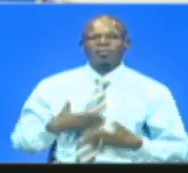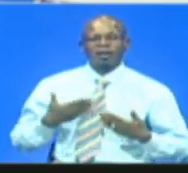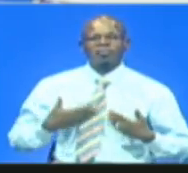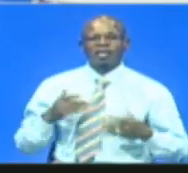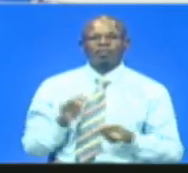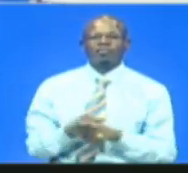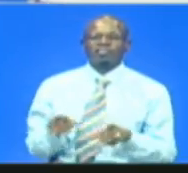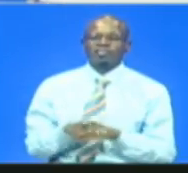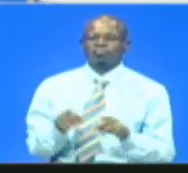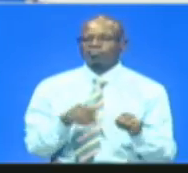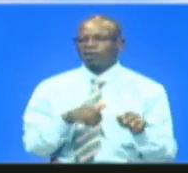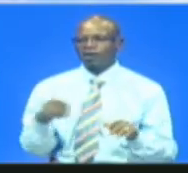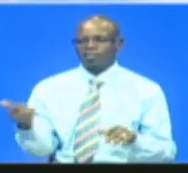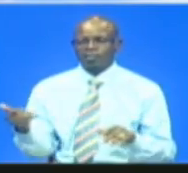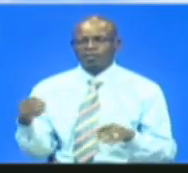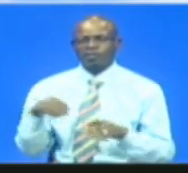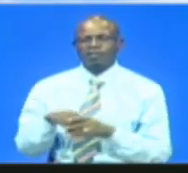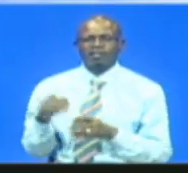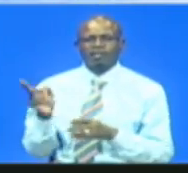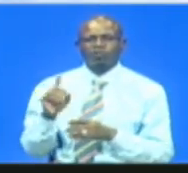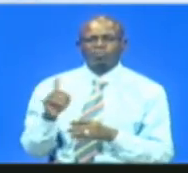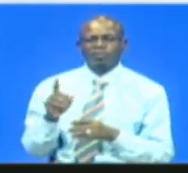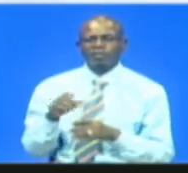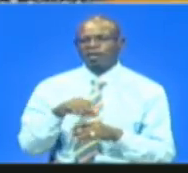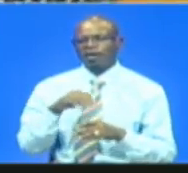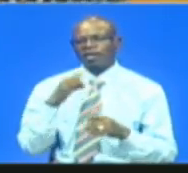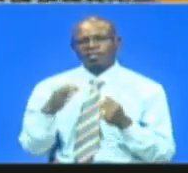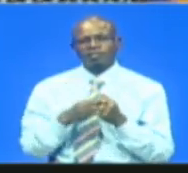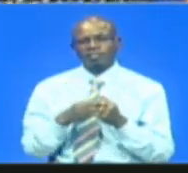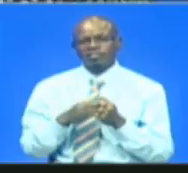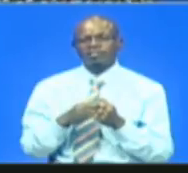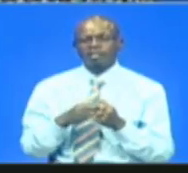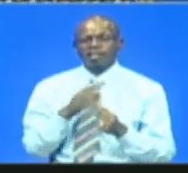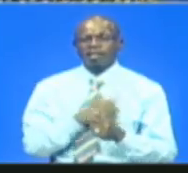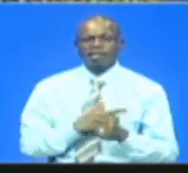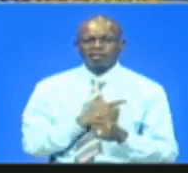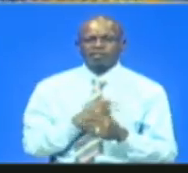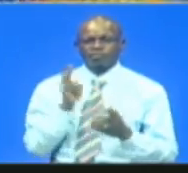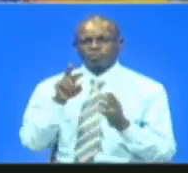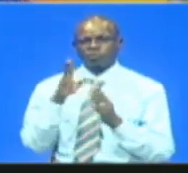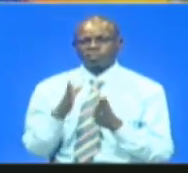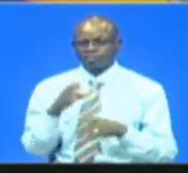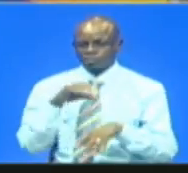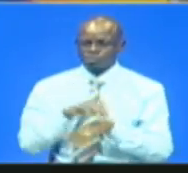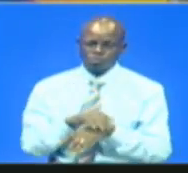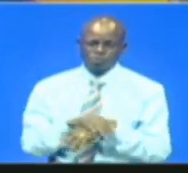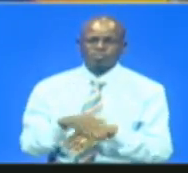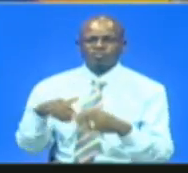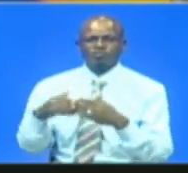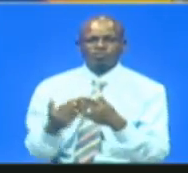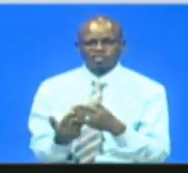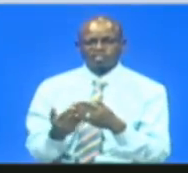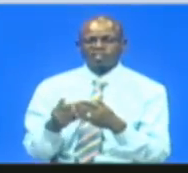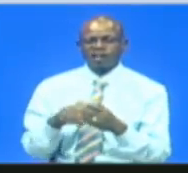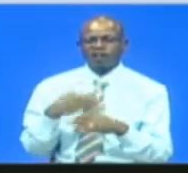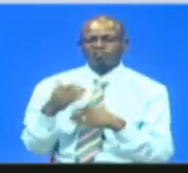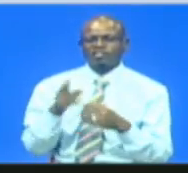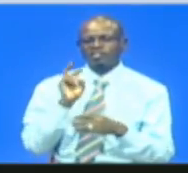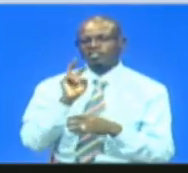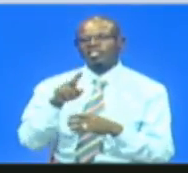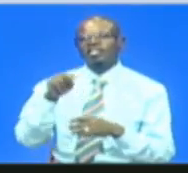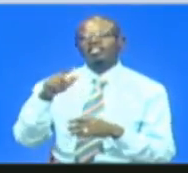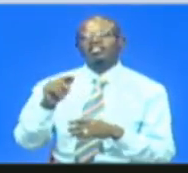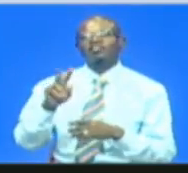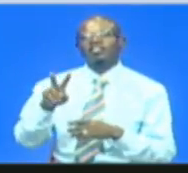Elsewhere in Nairobi, 8 other lucky viewers went home with shopping vouchers after answering simple trivia in the NTV Watch and Win promotion. I'm